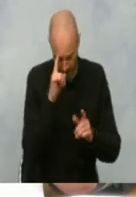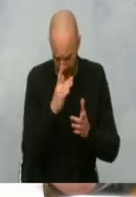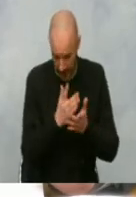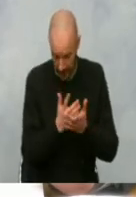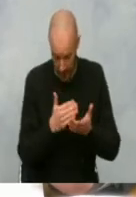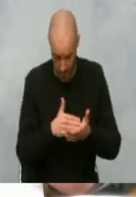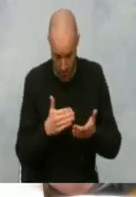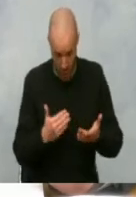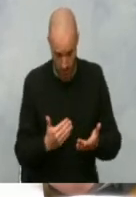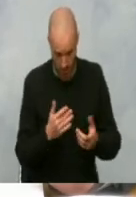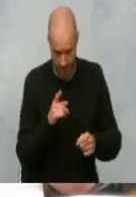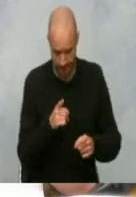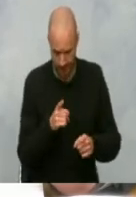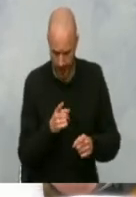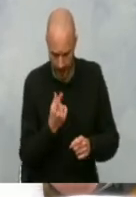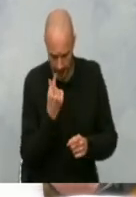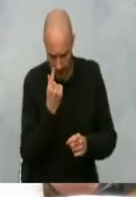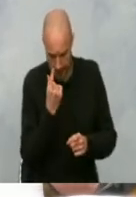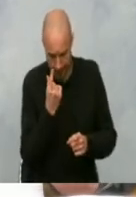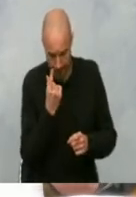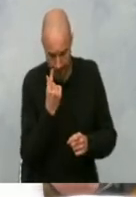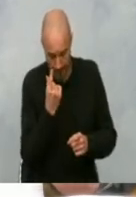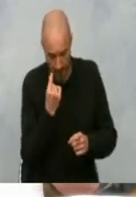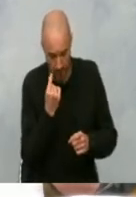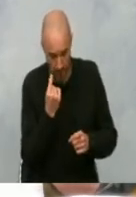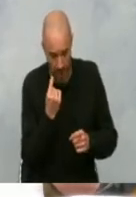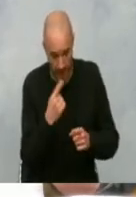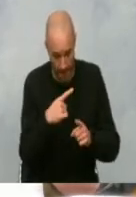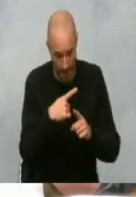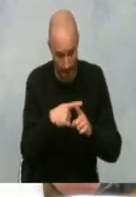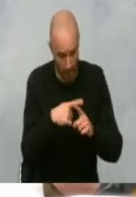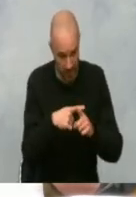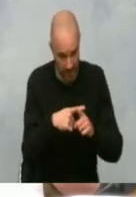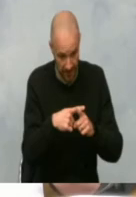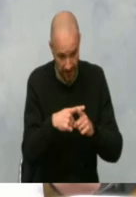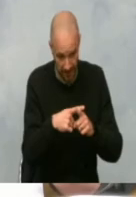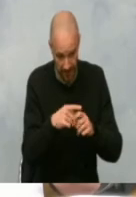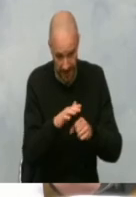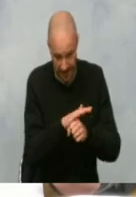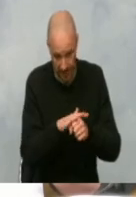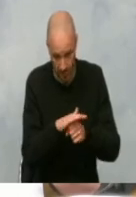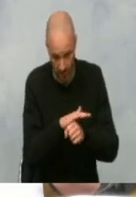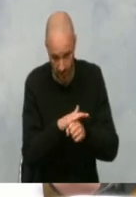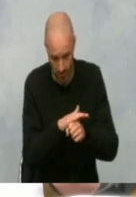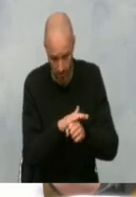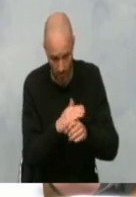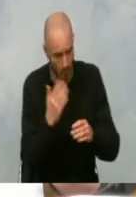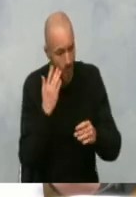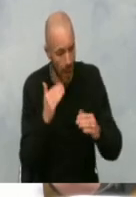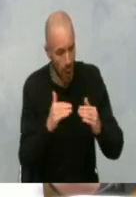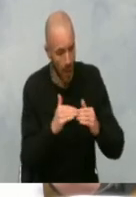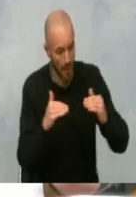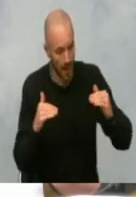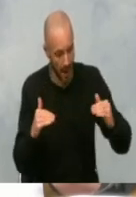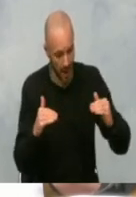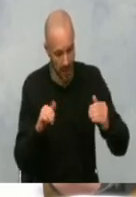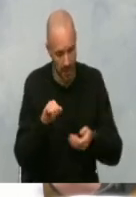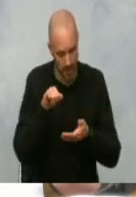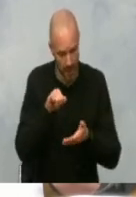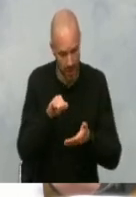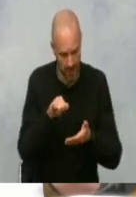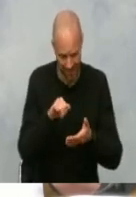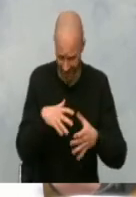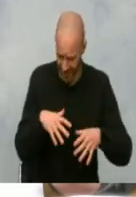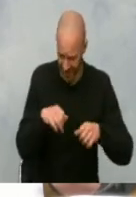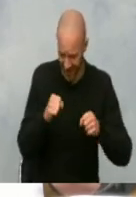point there is likely to be a positive position in comparison to the budget. We're in the process of finalising that, and we'll